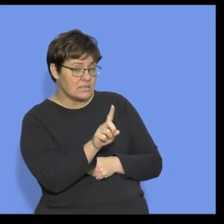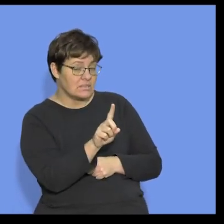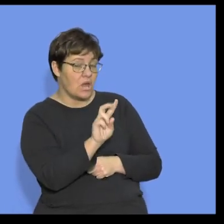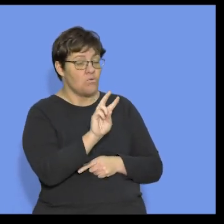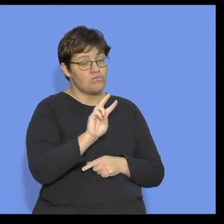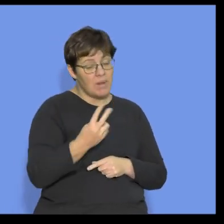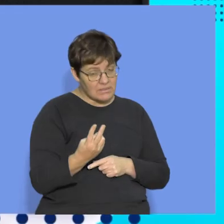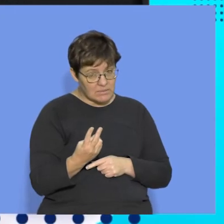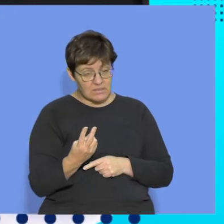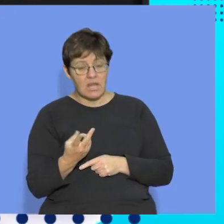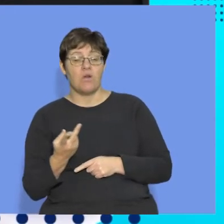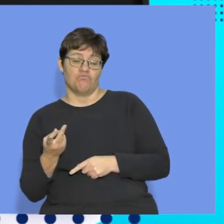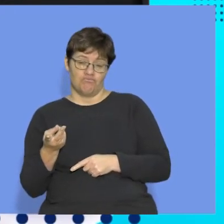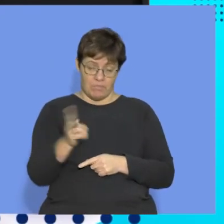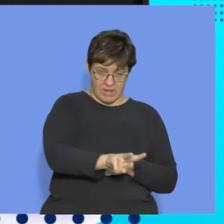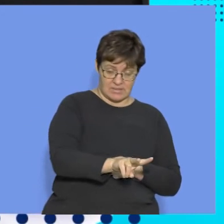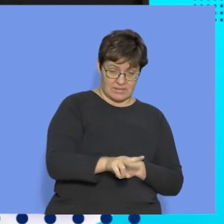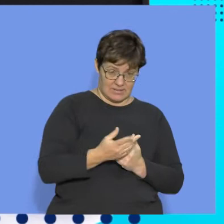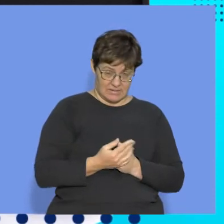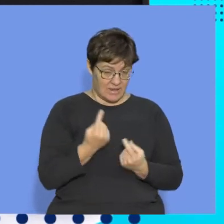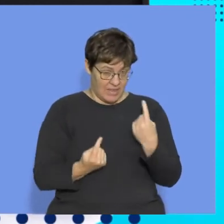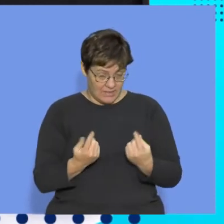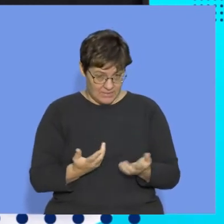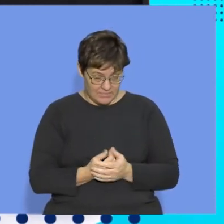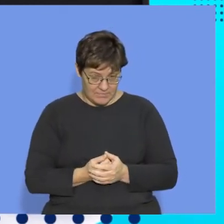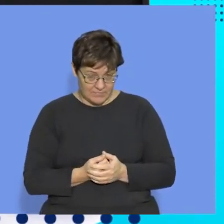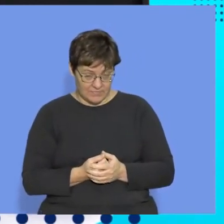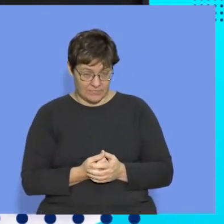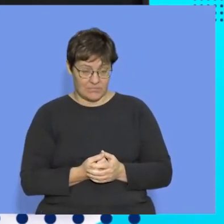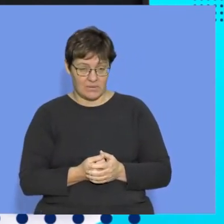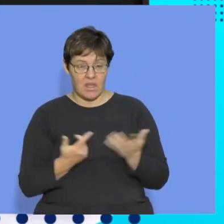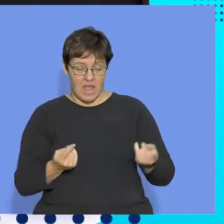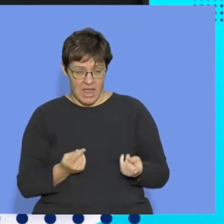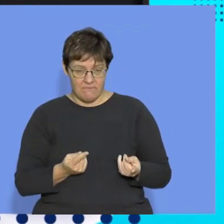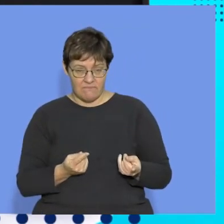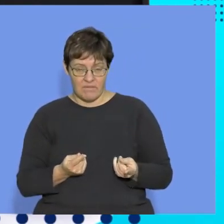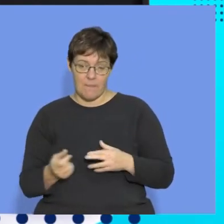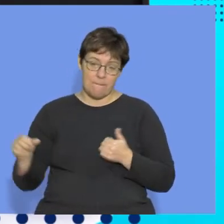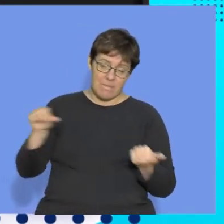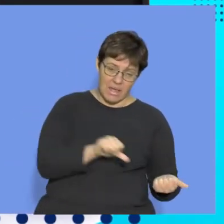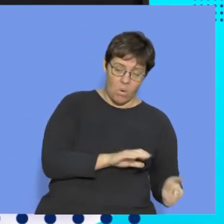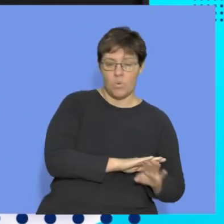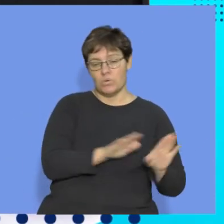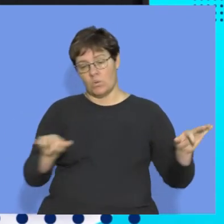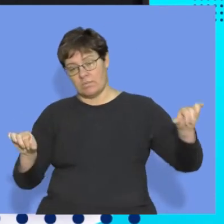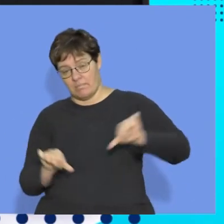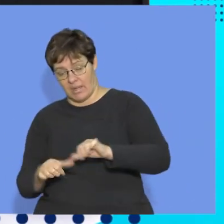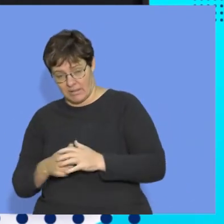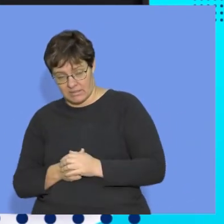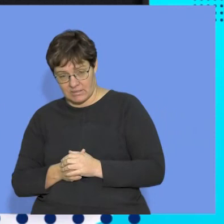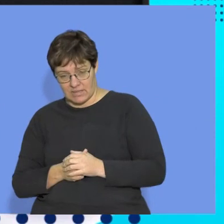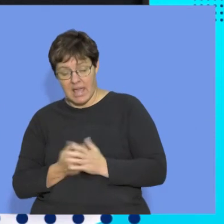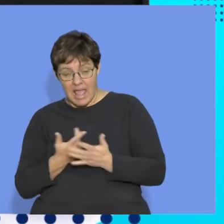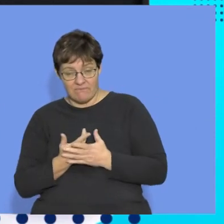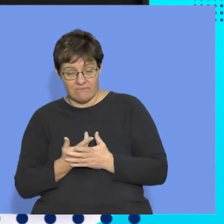what? Replacement and without replacement. And that will affect your sample space if you replace or you replace.